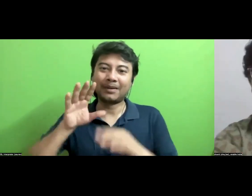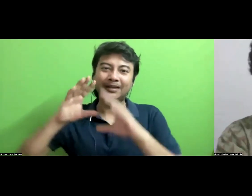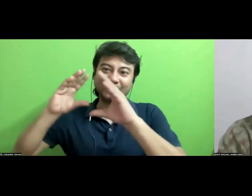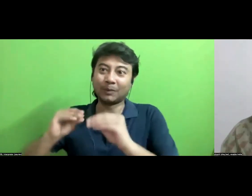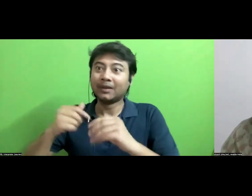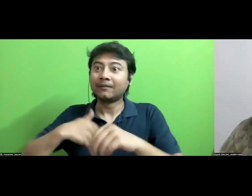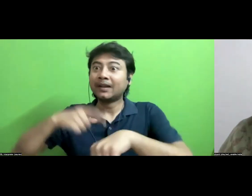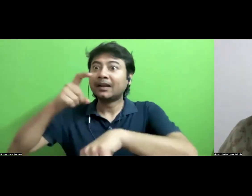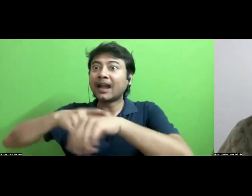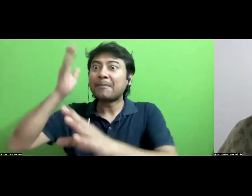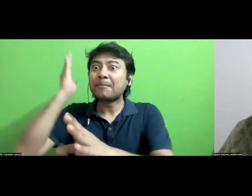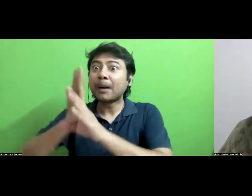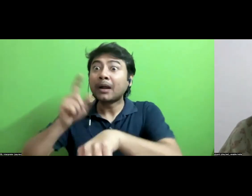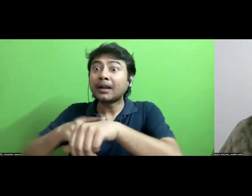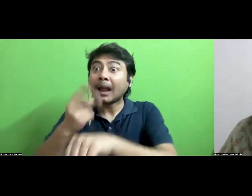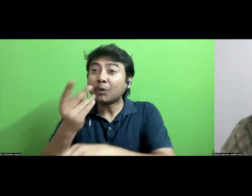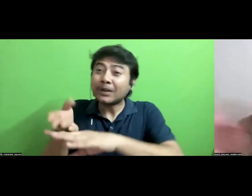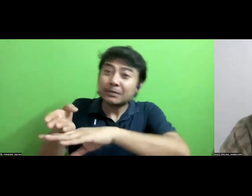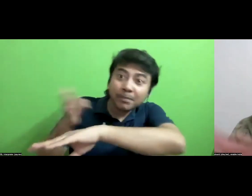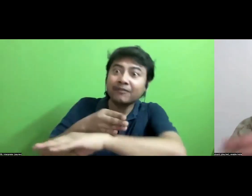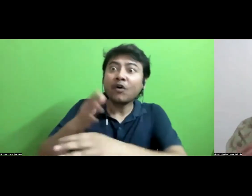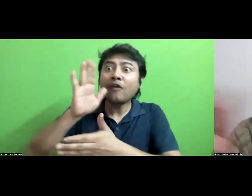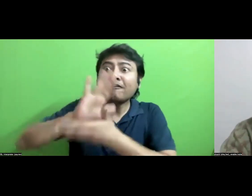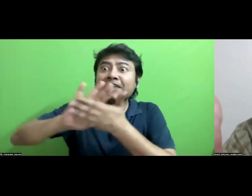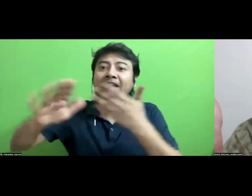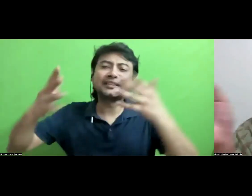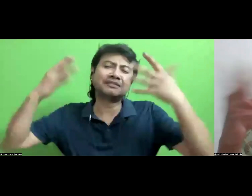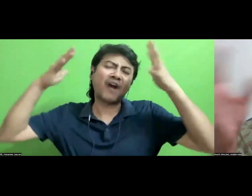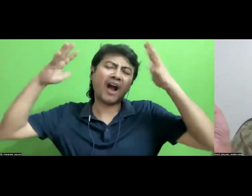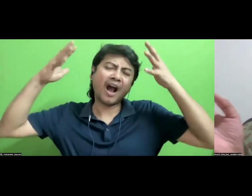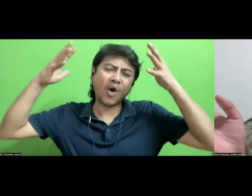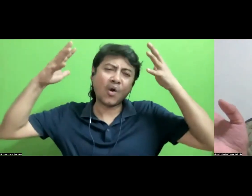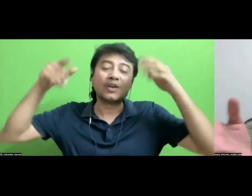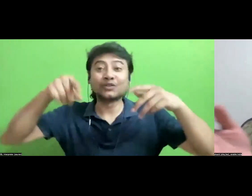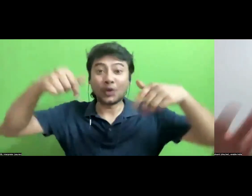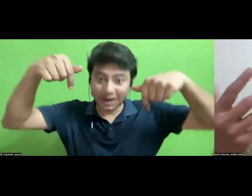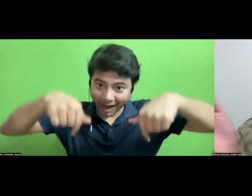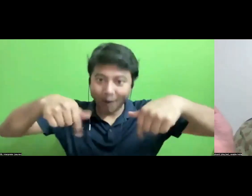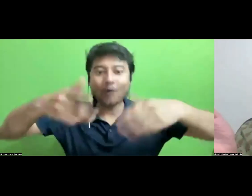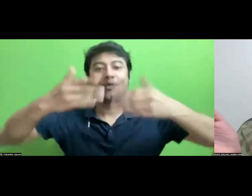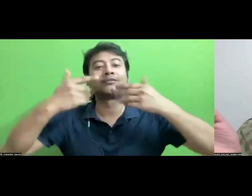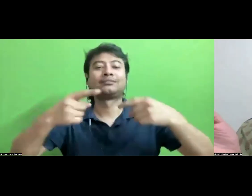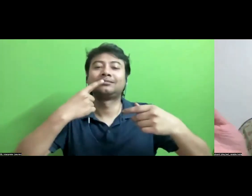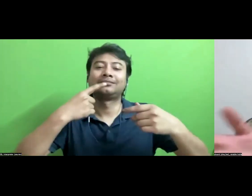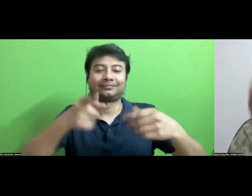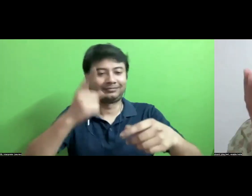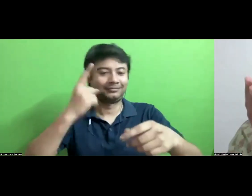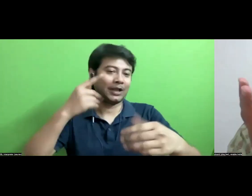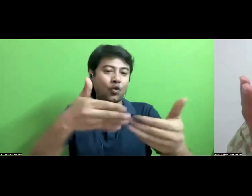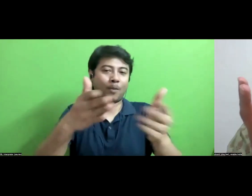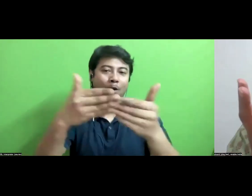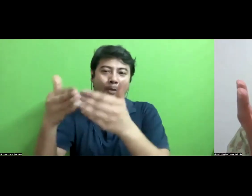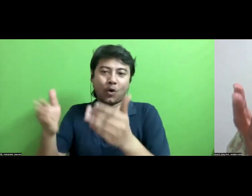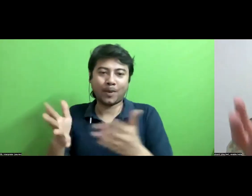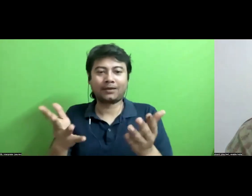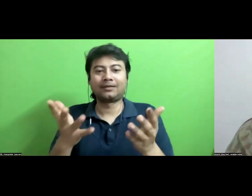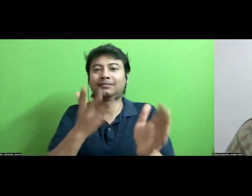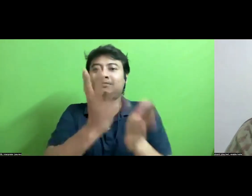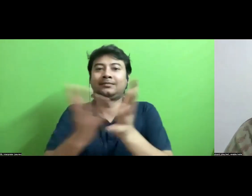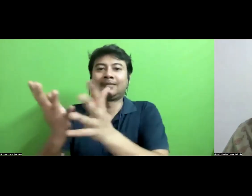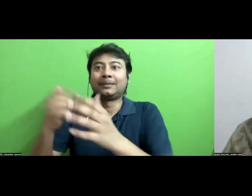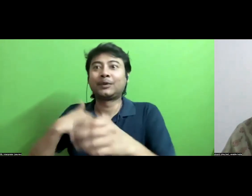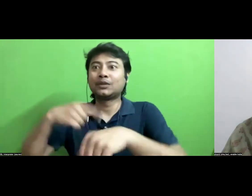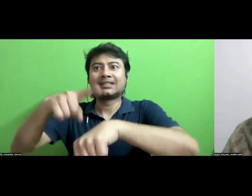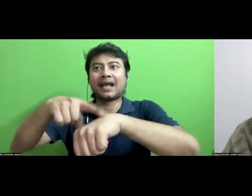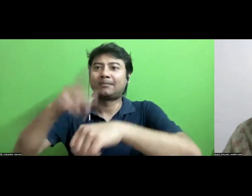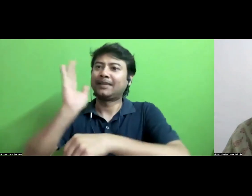before time. So, whoever wants to unmute, tell whatever you want, you can tell, because now after this, whoever wants to drop off can drop off,